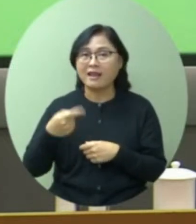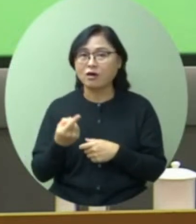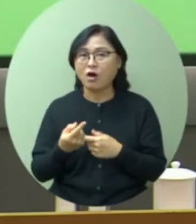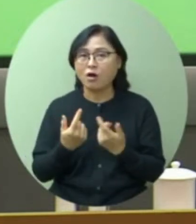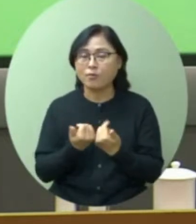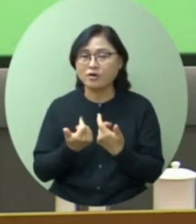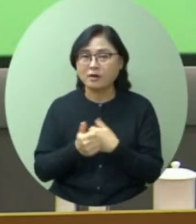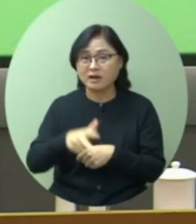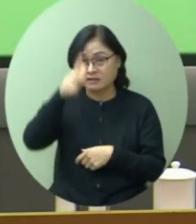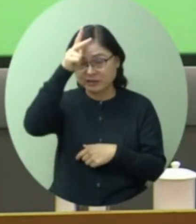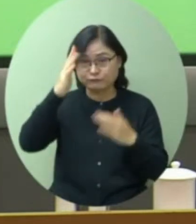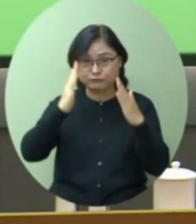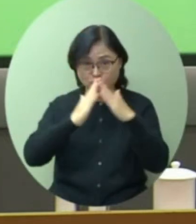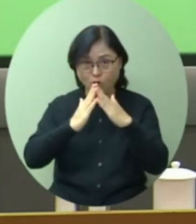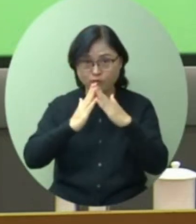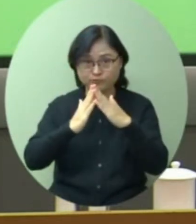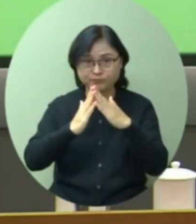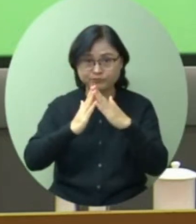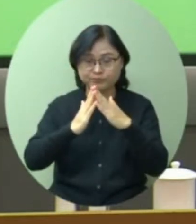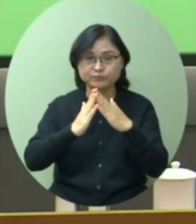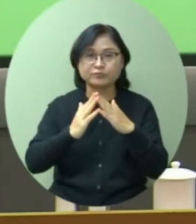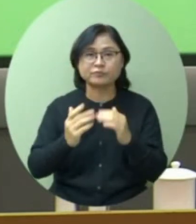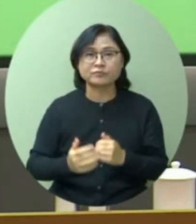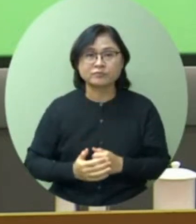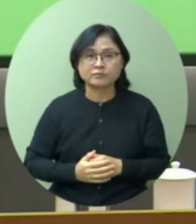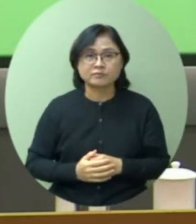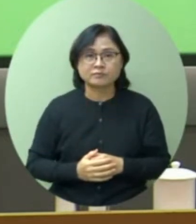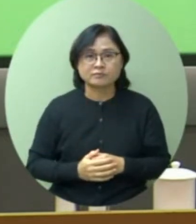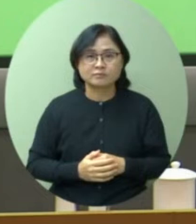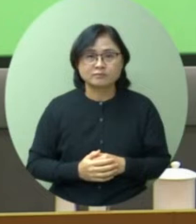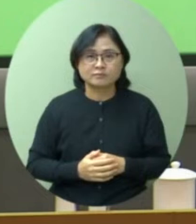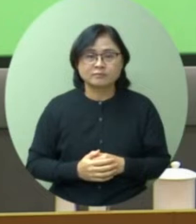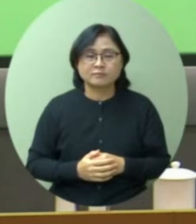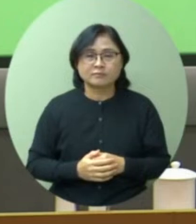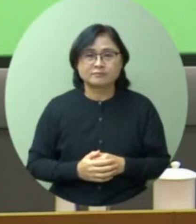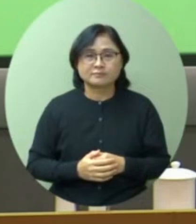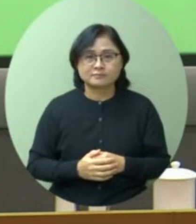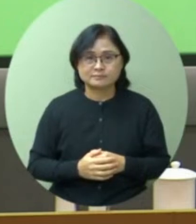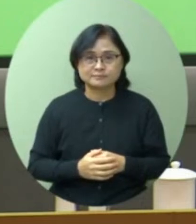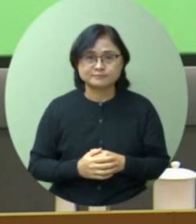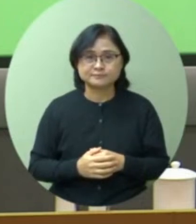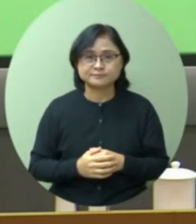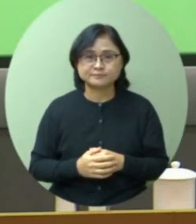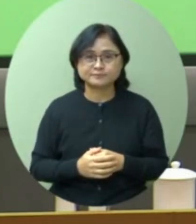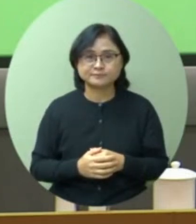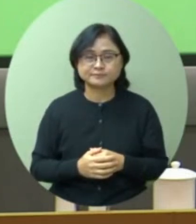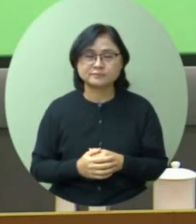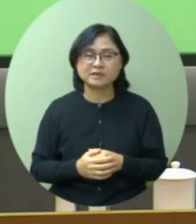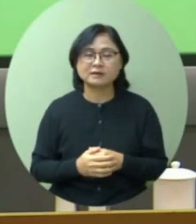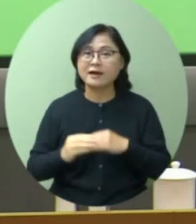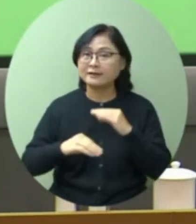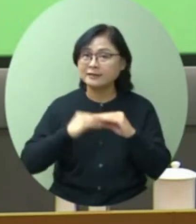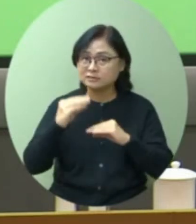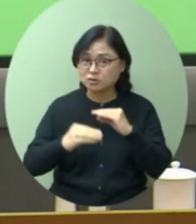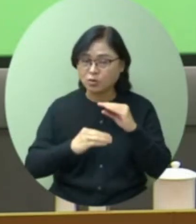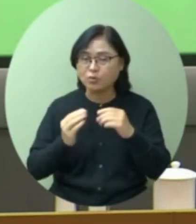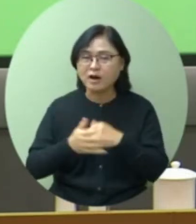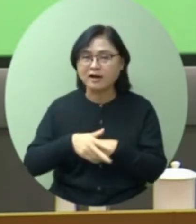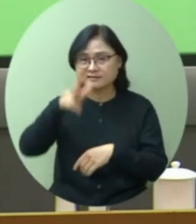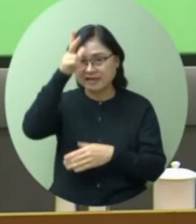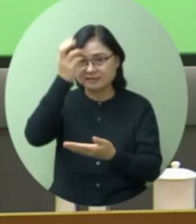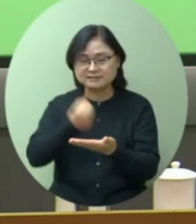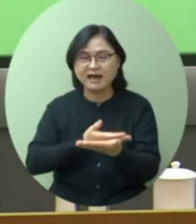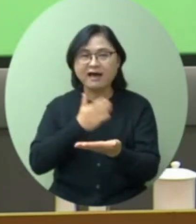go on for years, and owners can make money. Of course, we need to consider